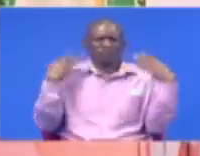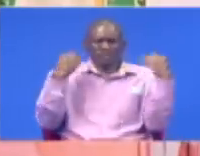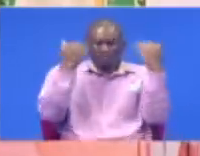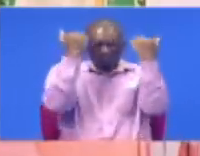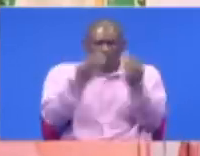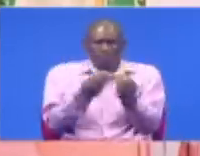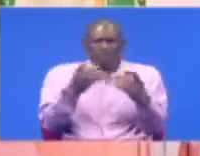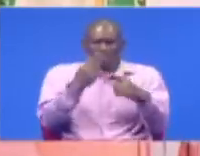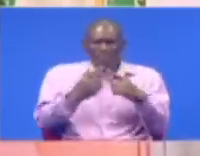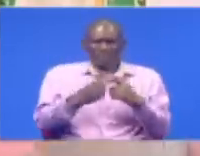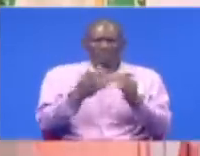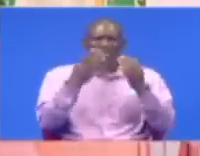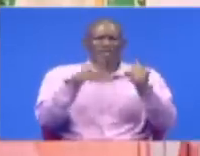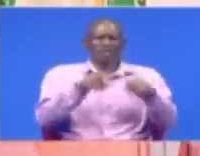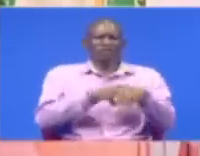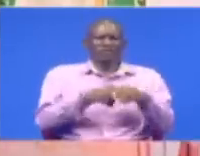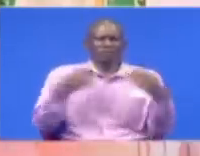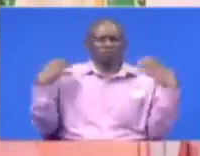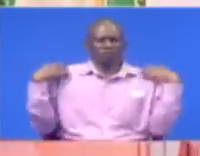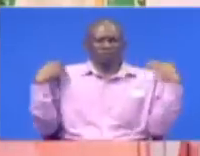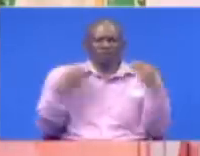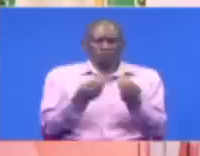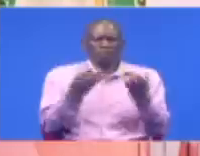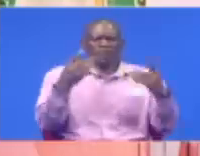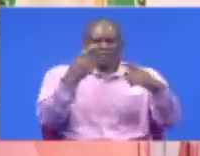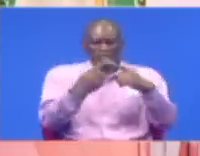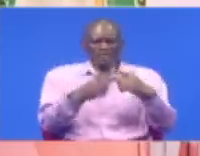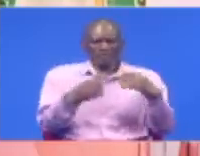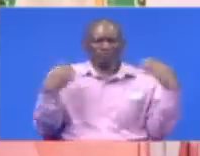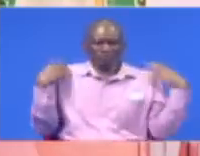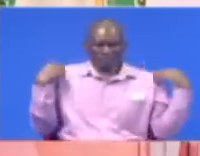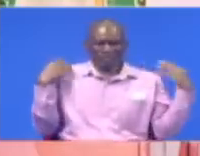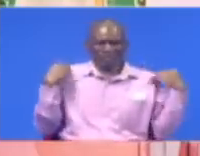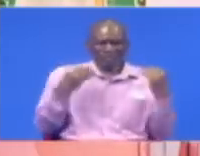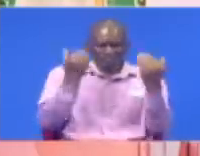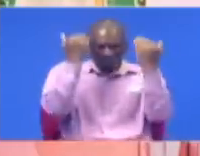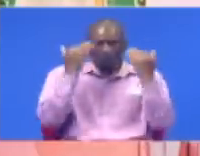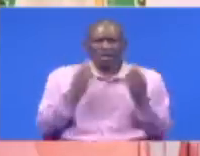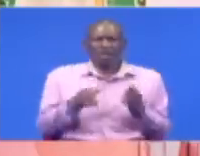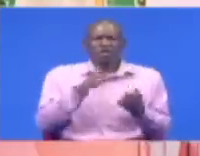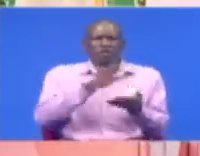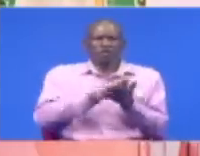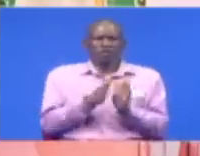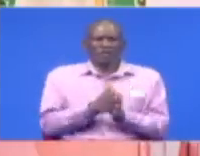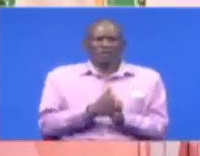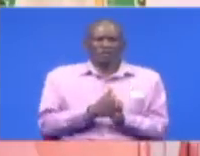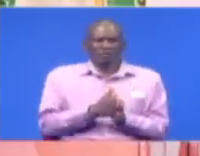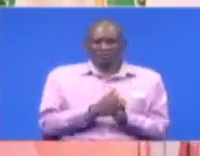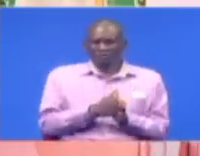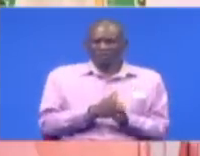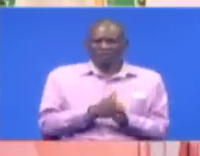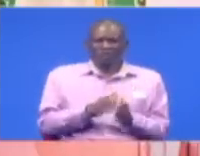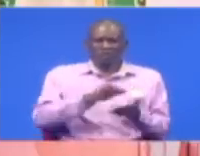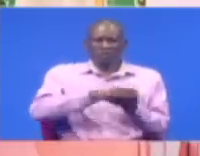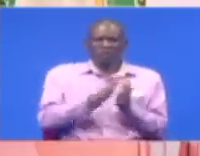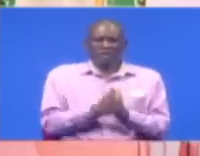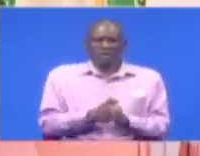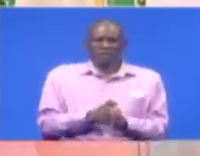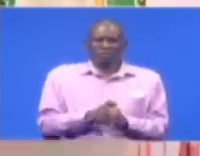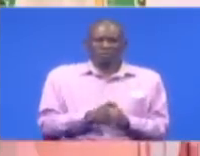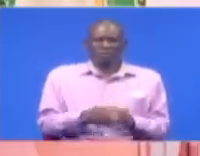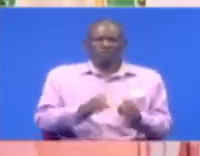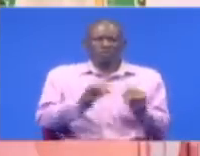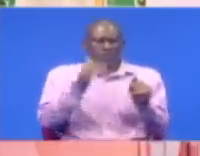and when you practice for many years, you become steeped in the